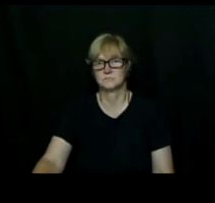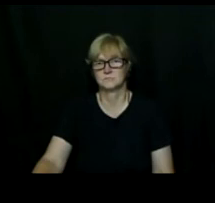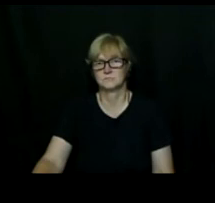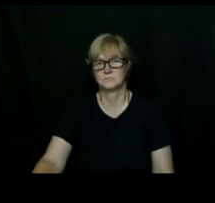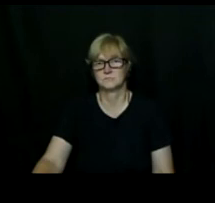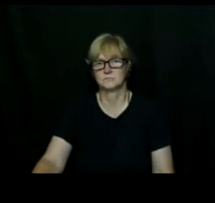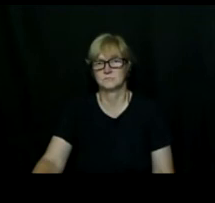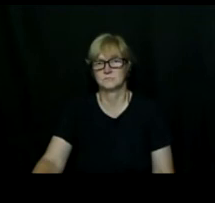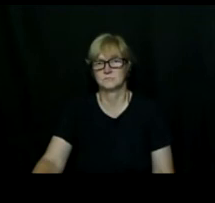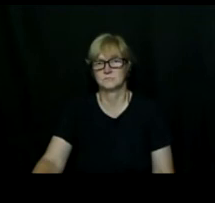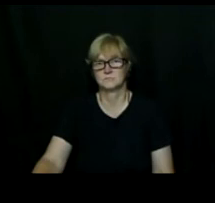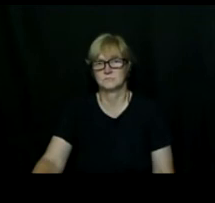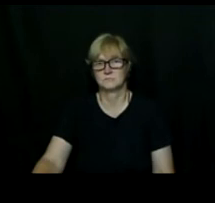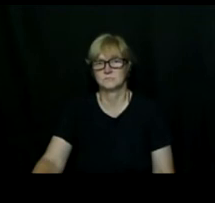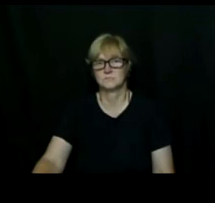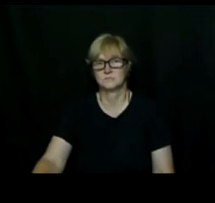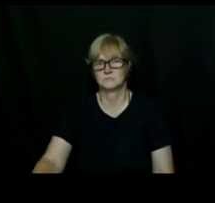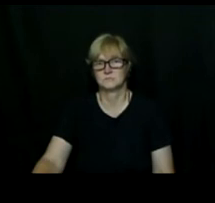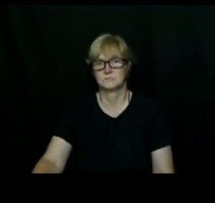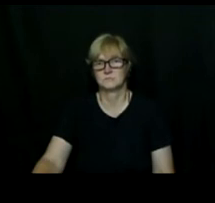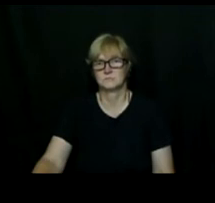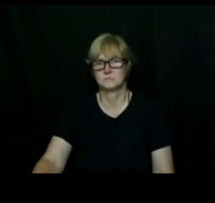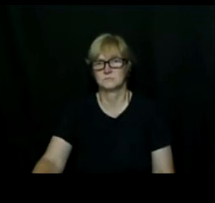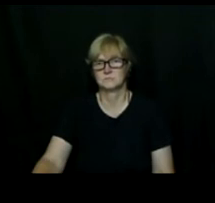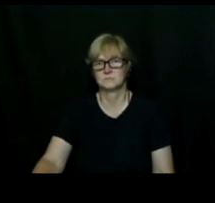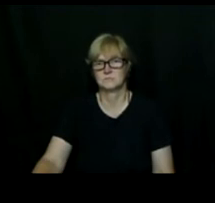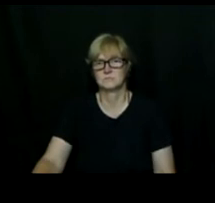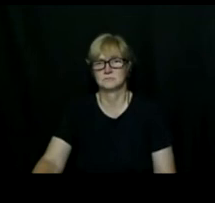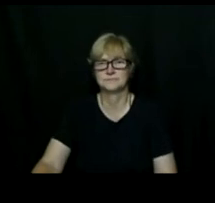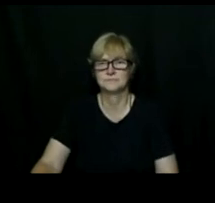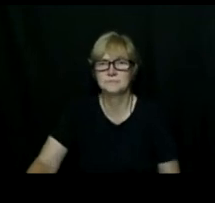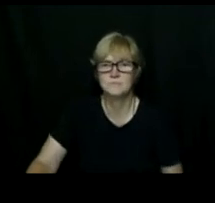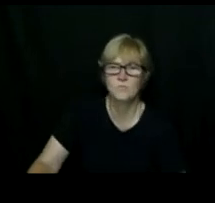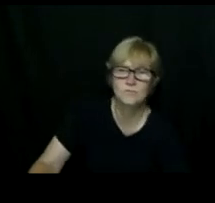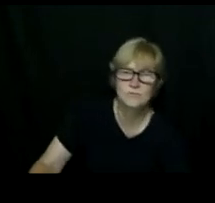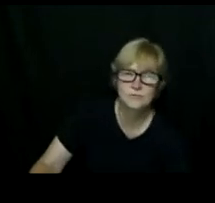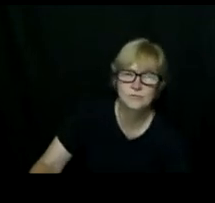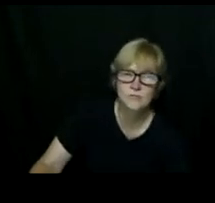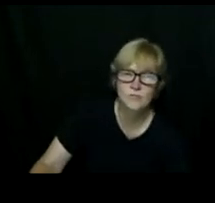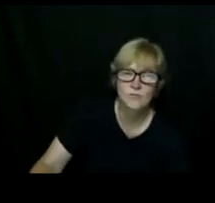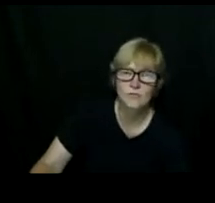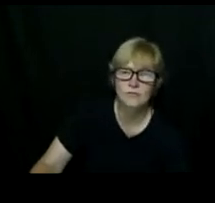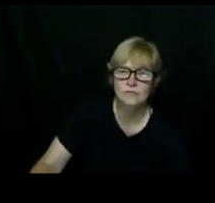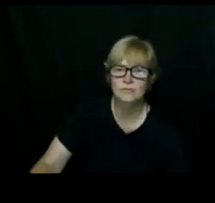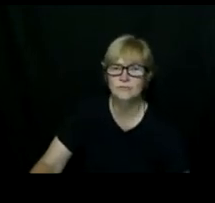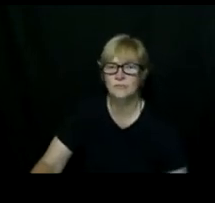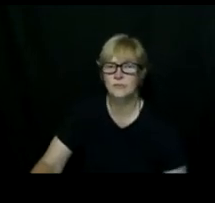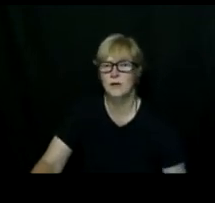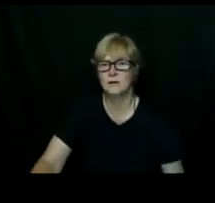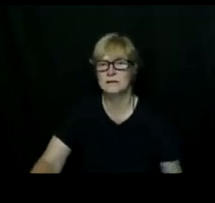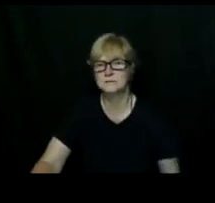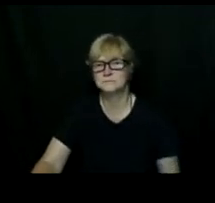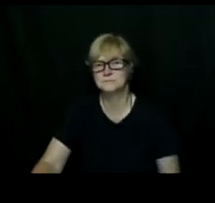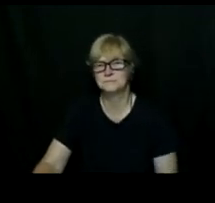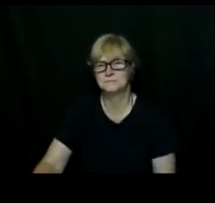well. And when we do experiments, we tend to reduce things down to cognitive processes. And even when we collect